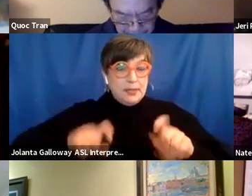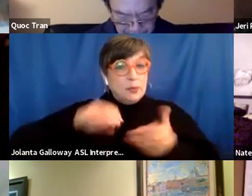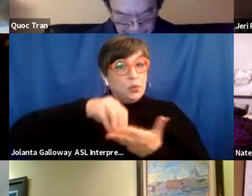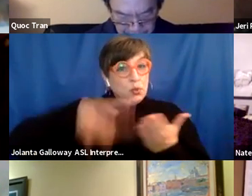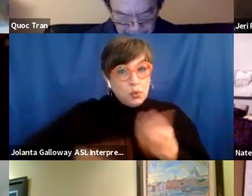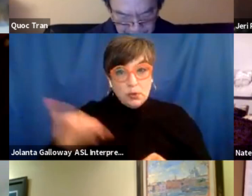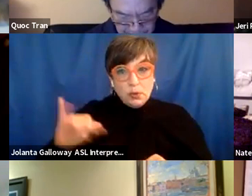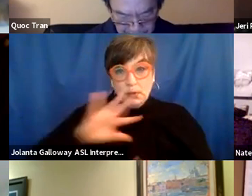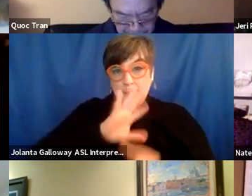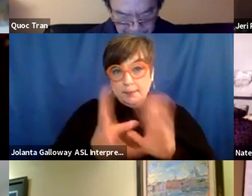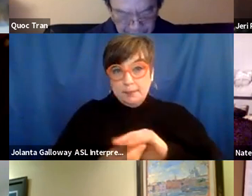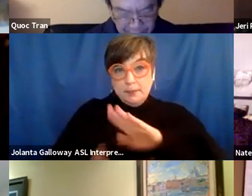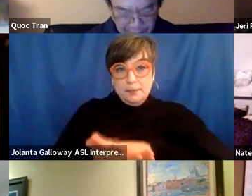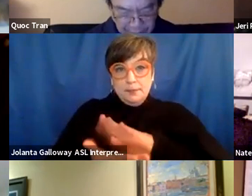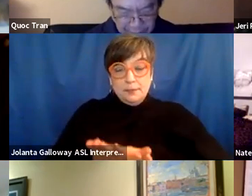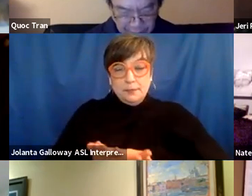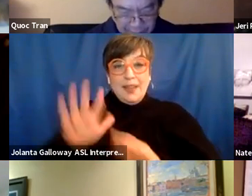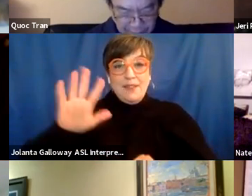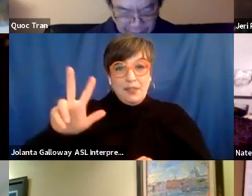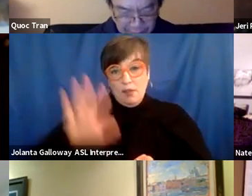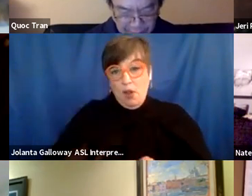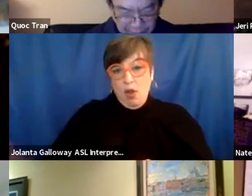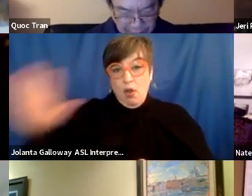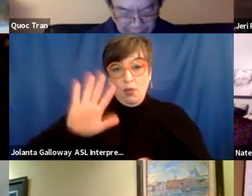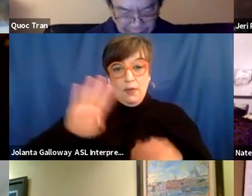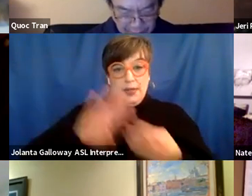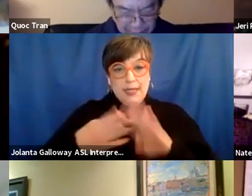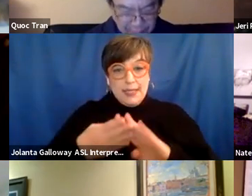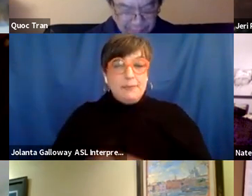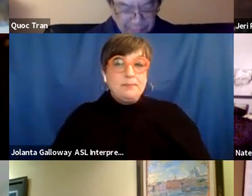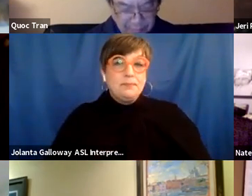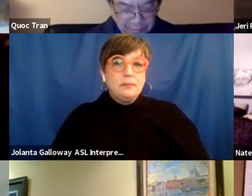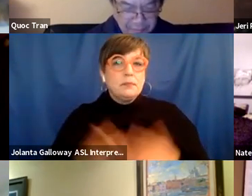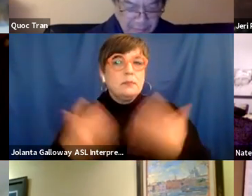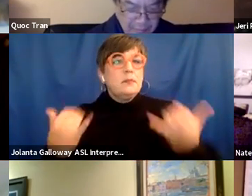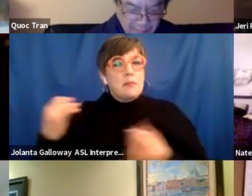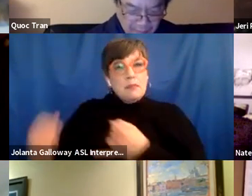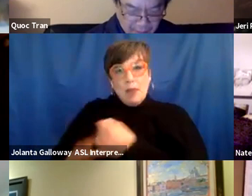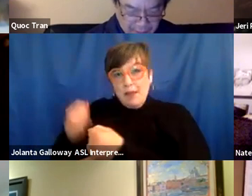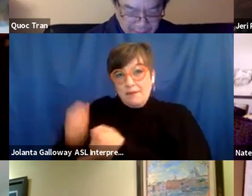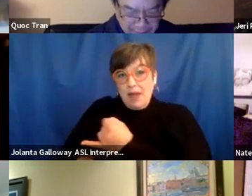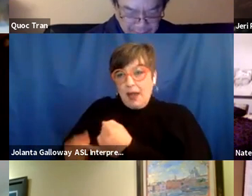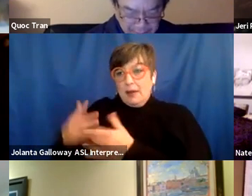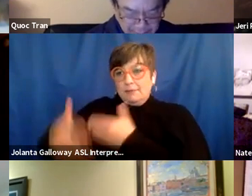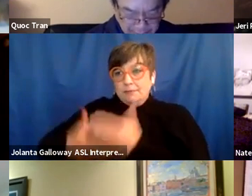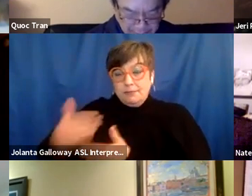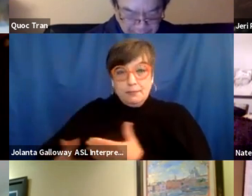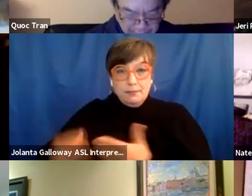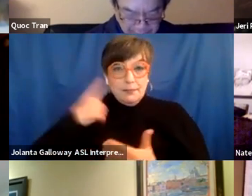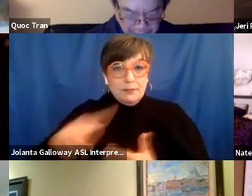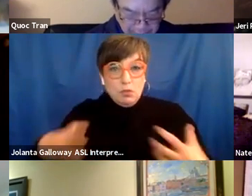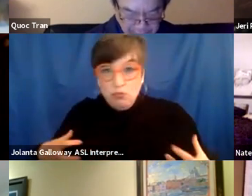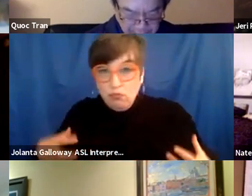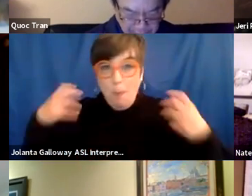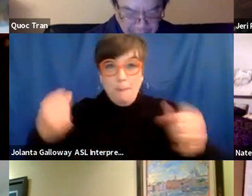in 53 schools across the city. And we are in final stages now of planning for a robust vaccine